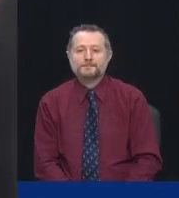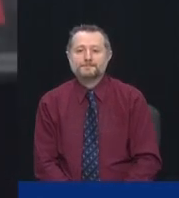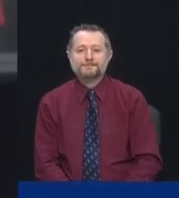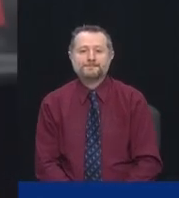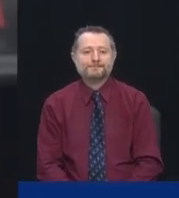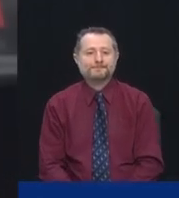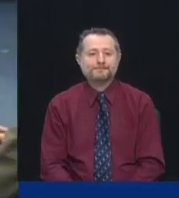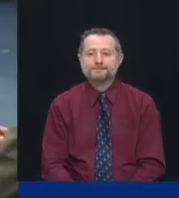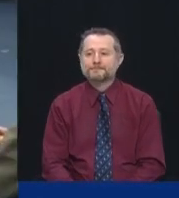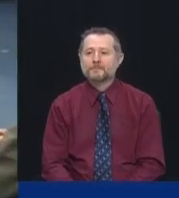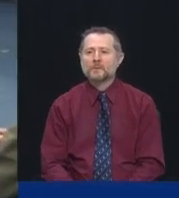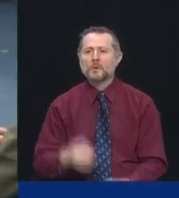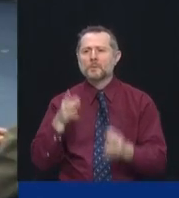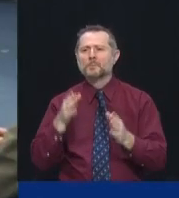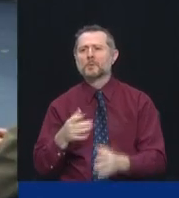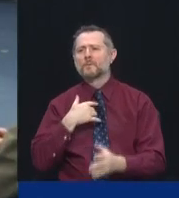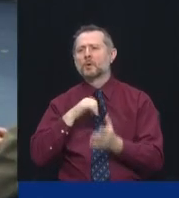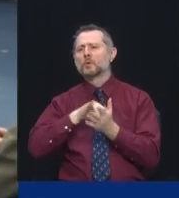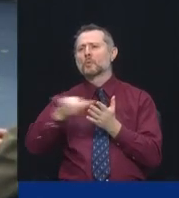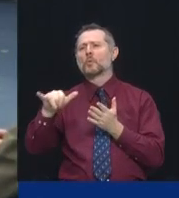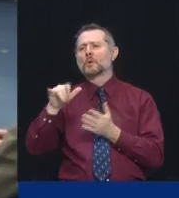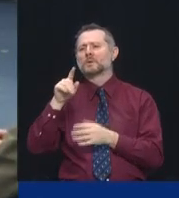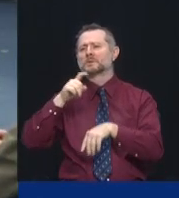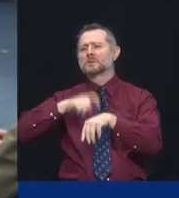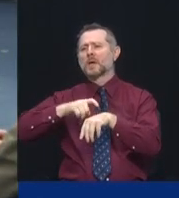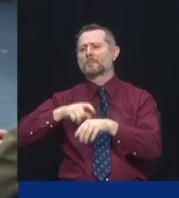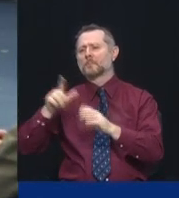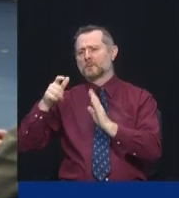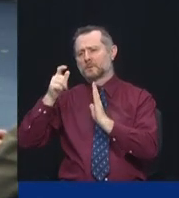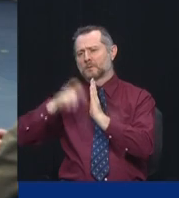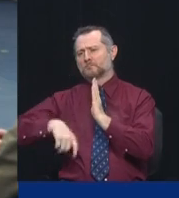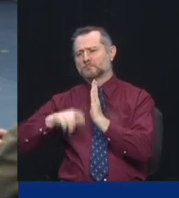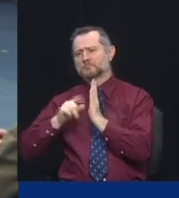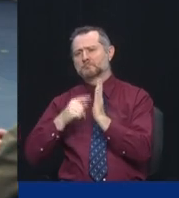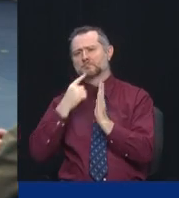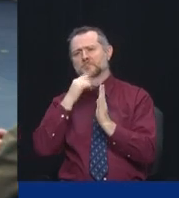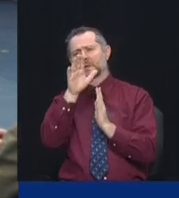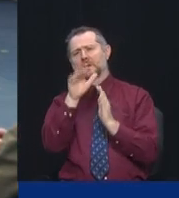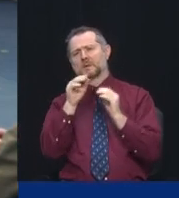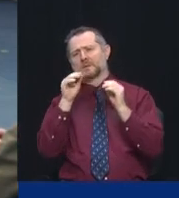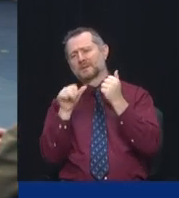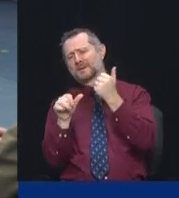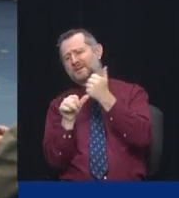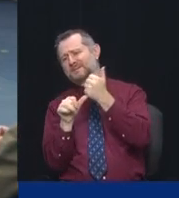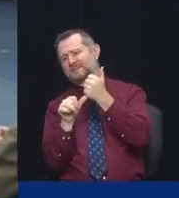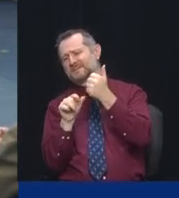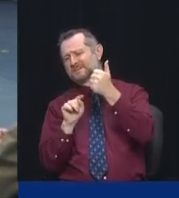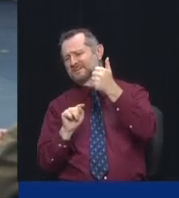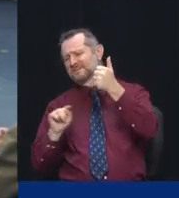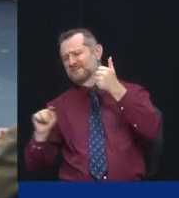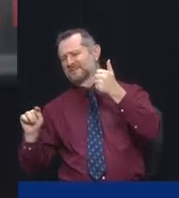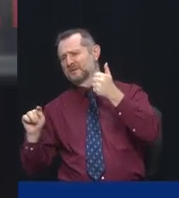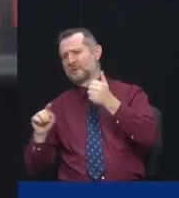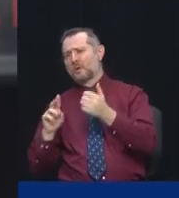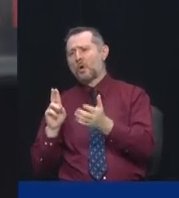New York Times, why did your aide repeatedly overrule health officials on nursing home data for over a period of